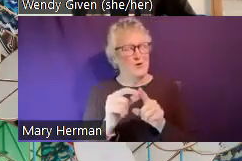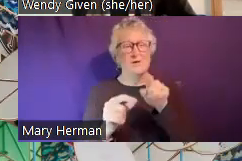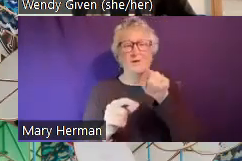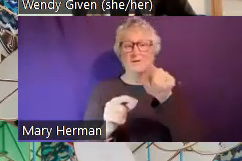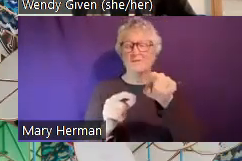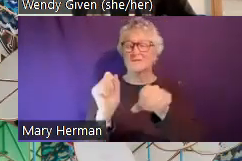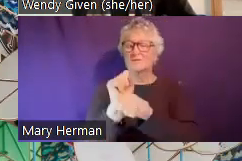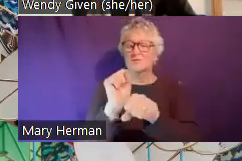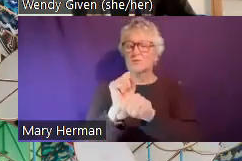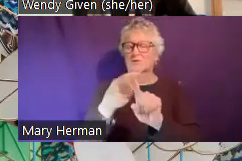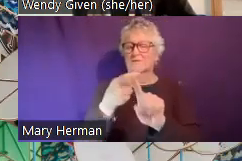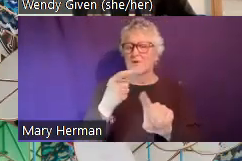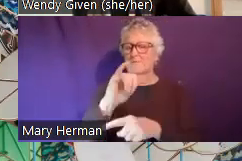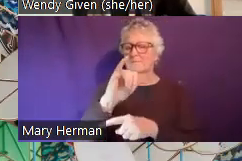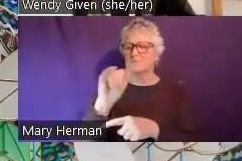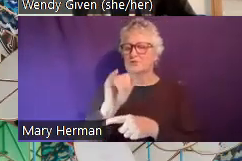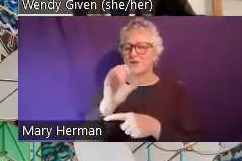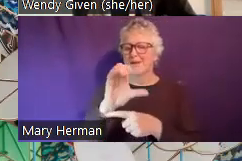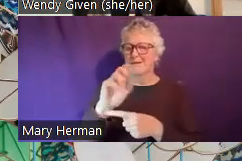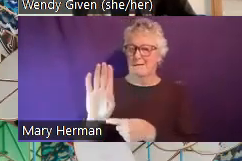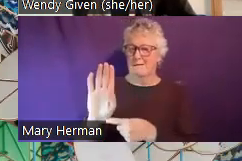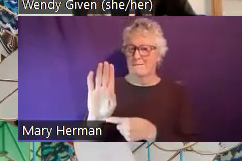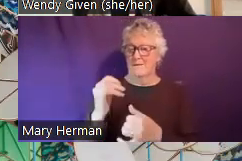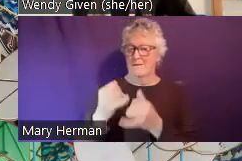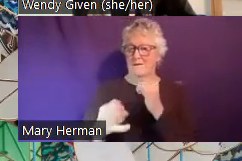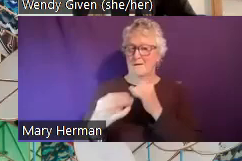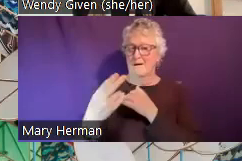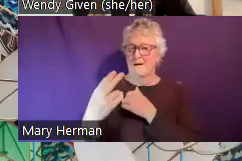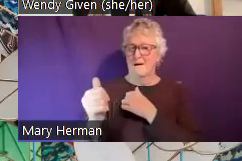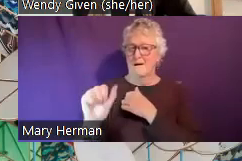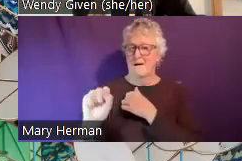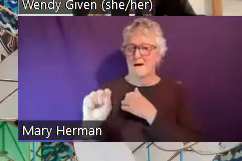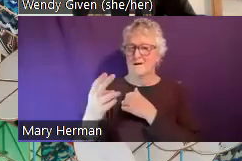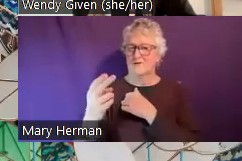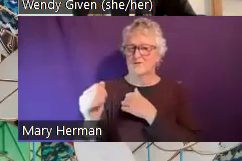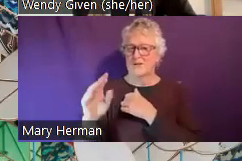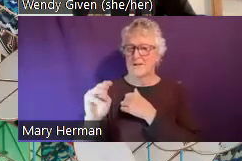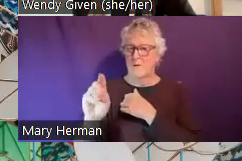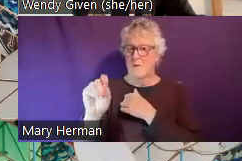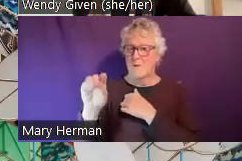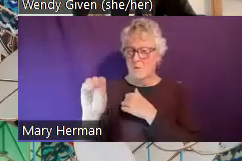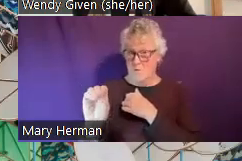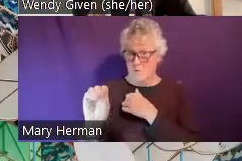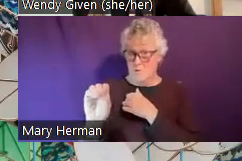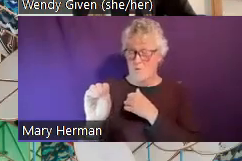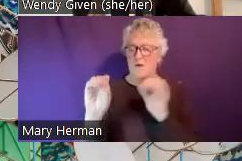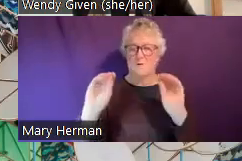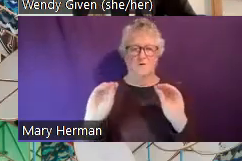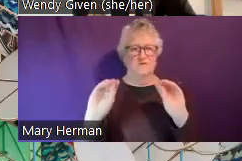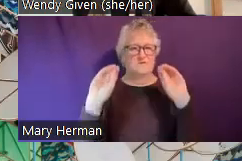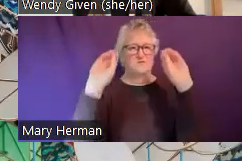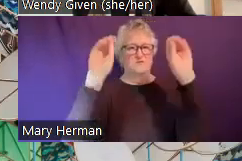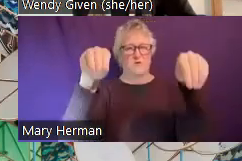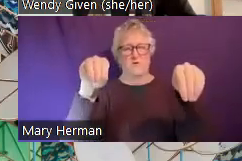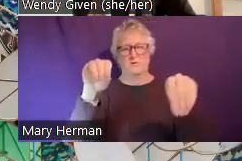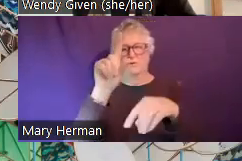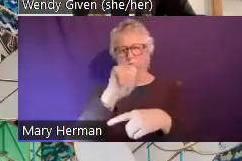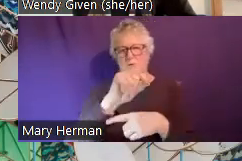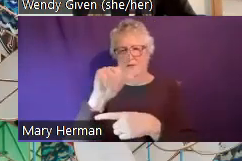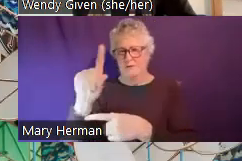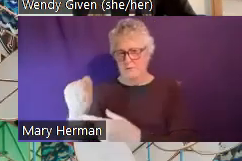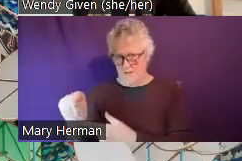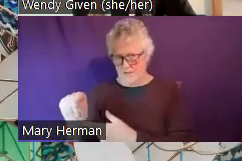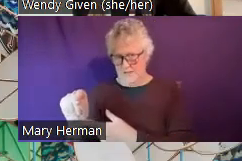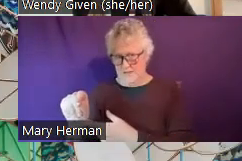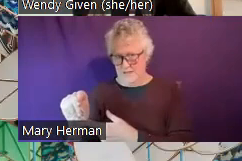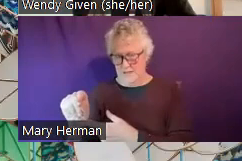Hashimoto that was installed in 2020 called The City in the Sky. And this is in Concourse E, and it's actually in two